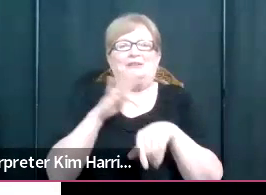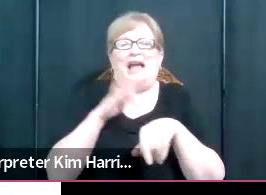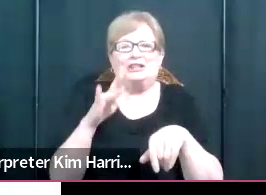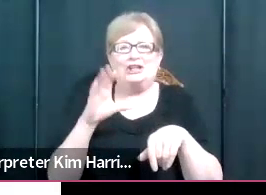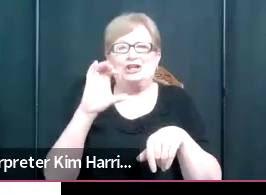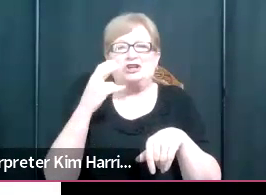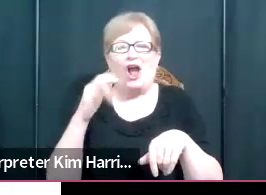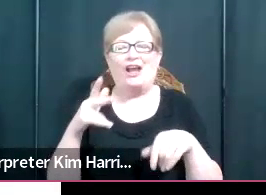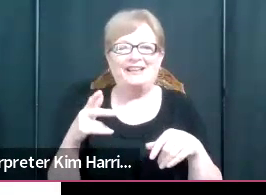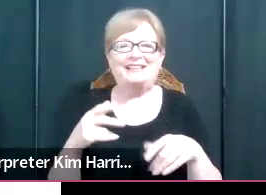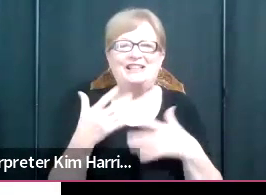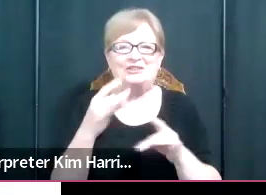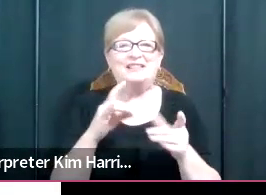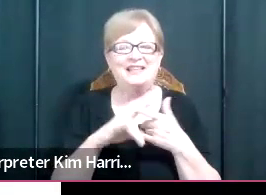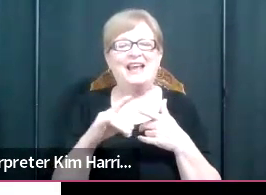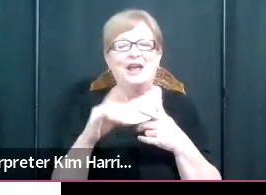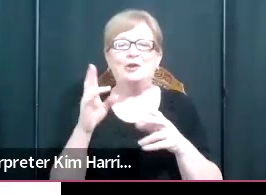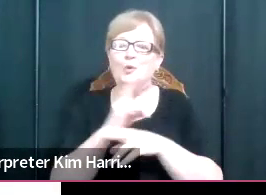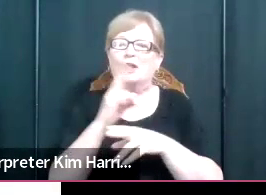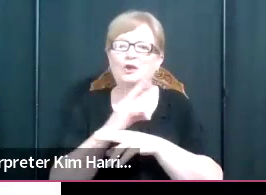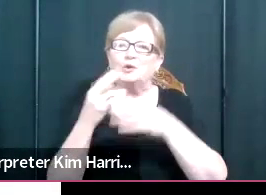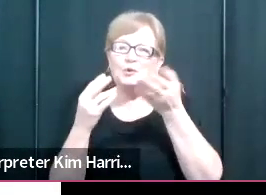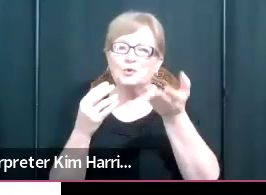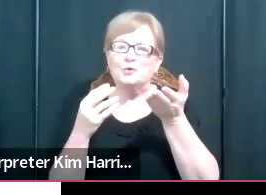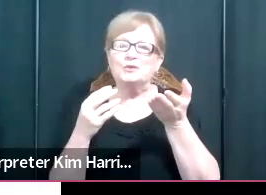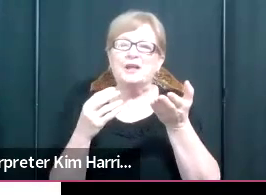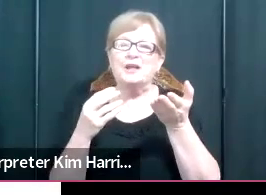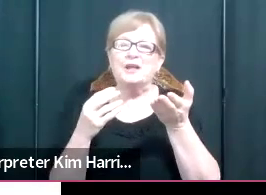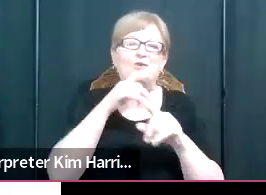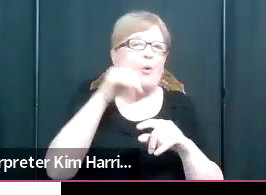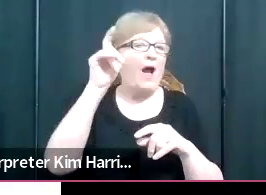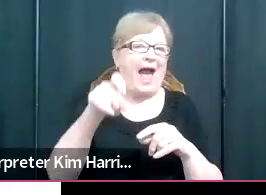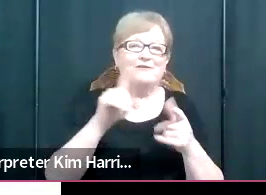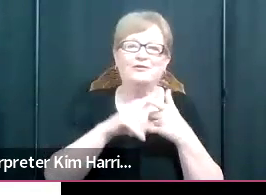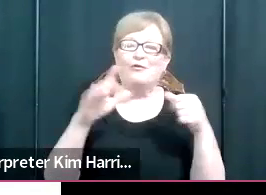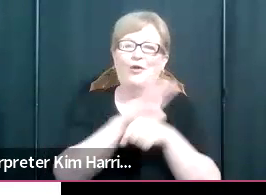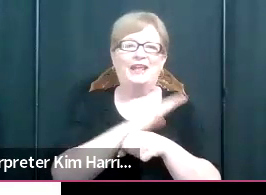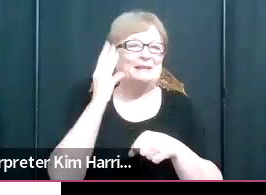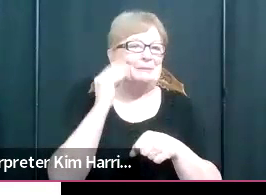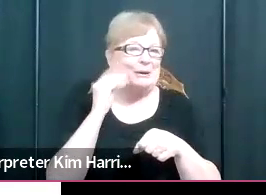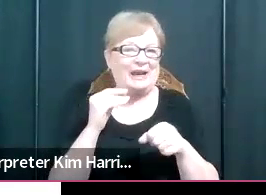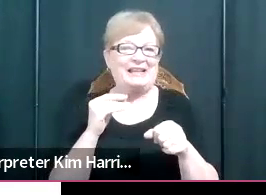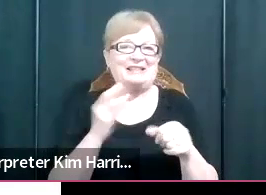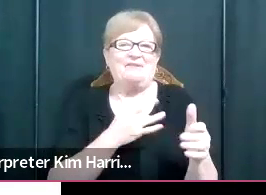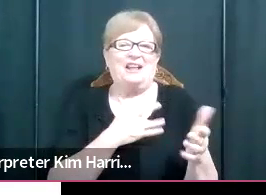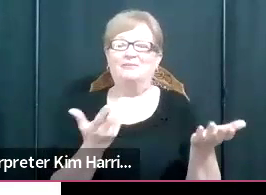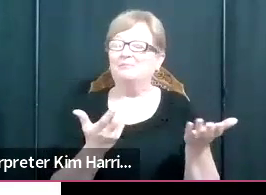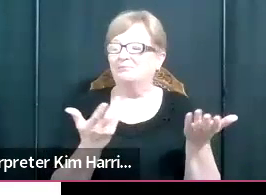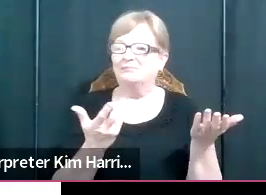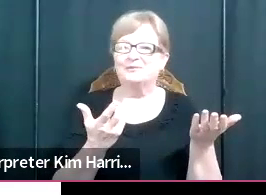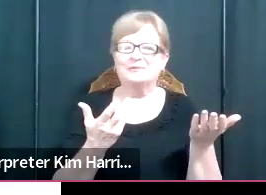utilize the things that you want to utilize, but not necessarily have to fully experience it, are always